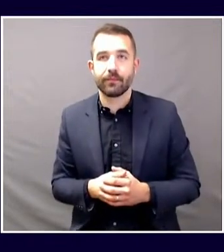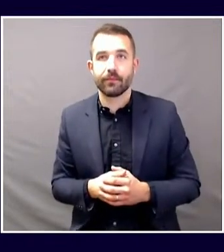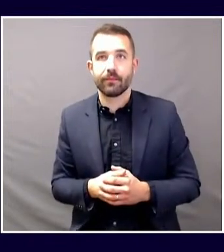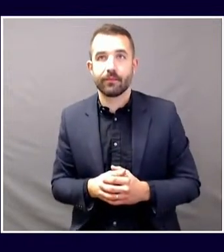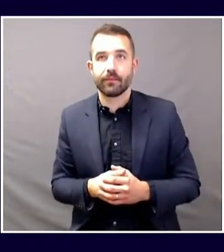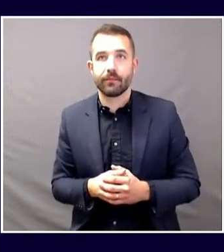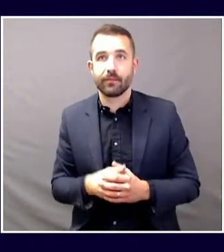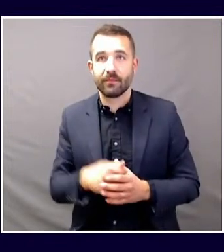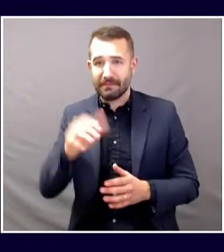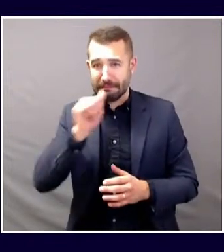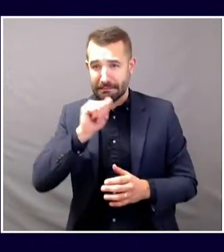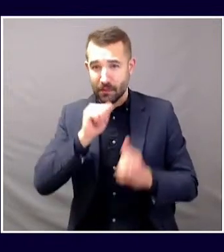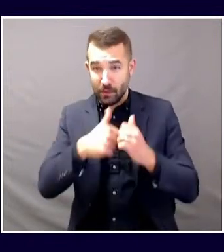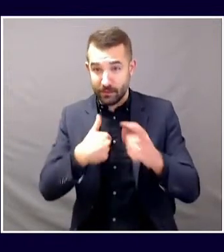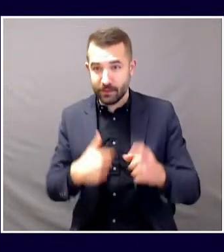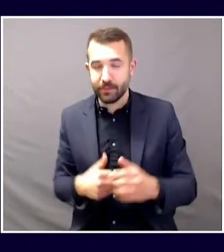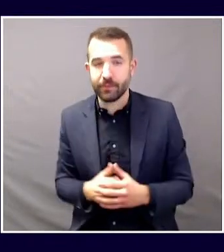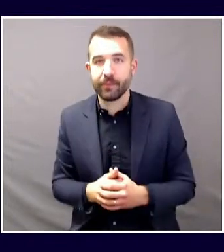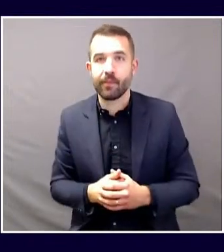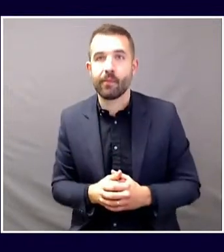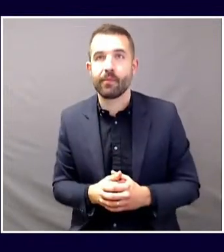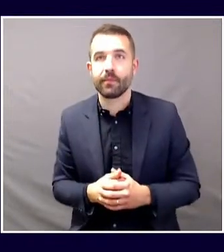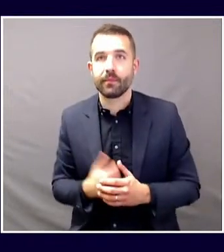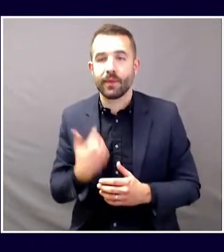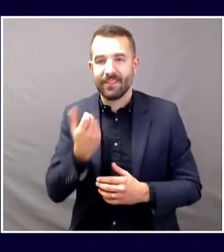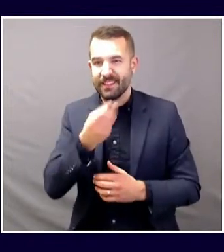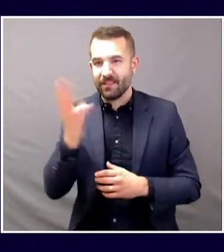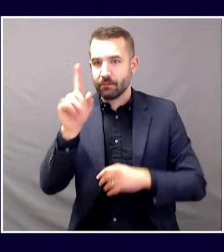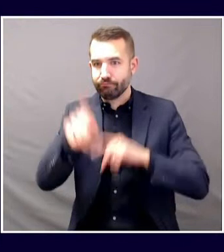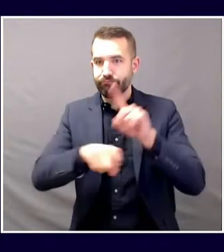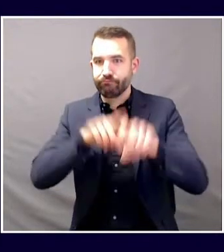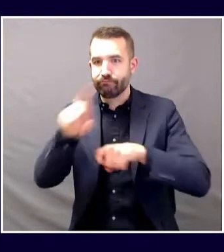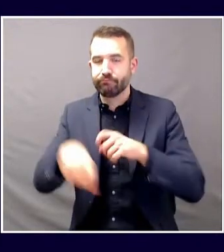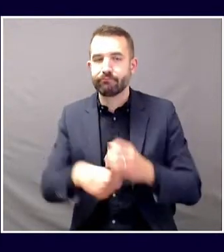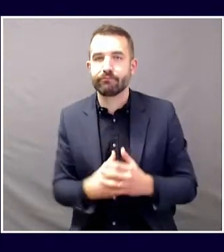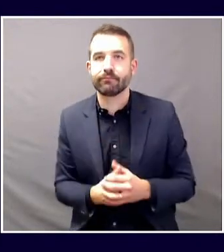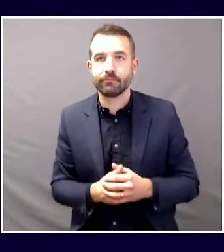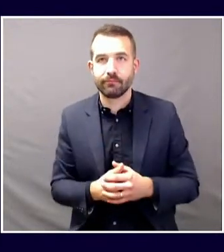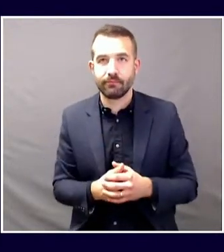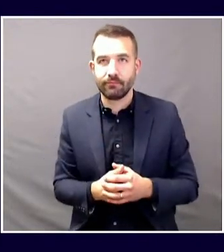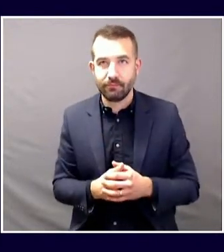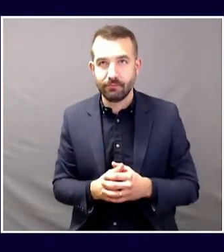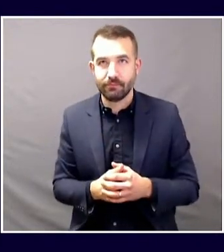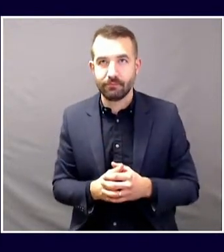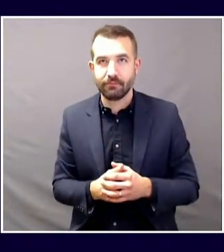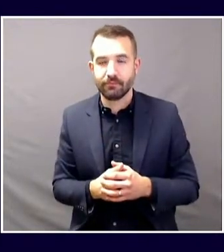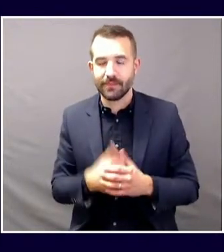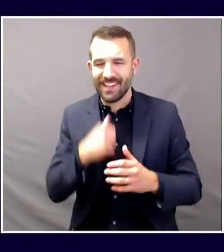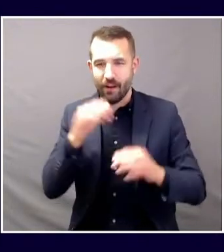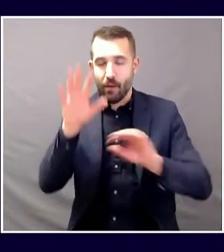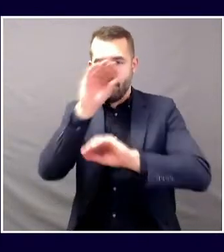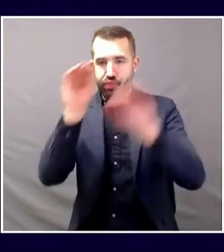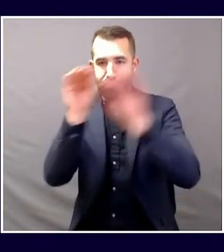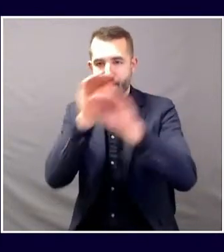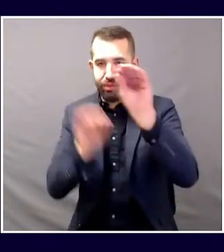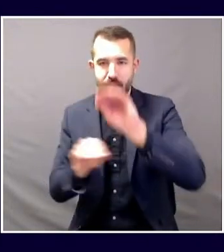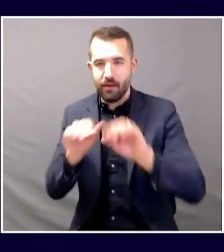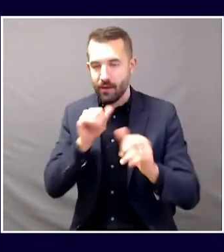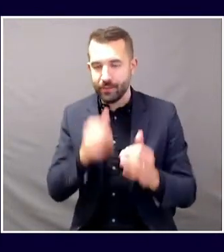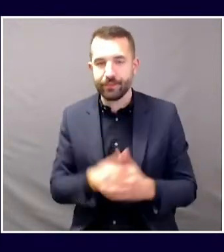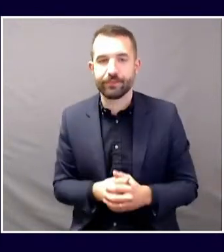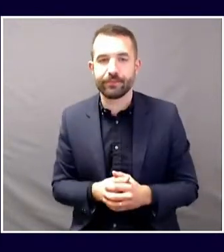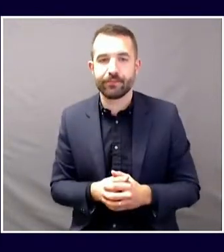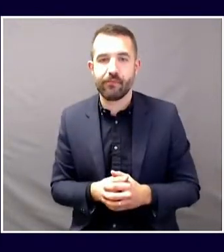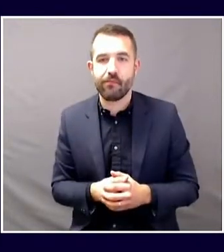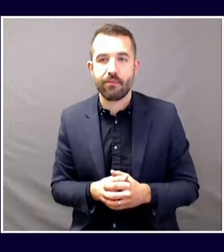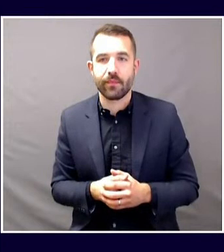I have a few questions, and they're kind of disparate. Are we seeing an increase in testing